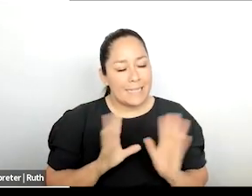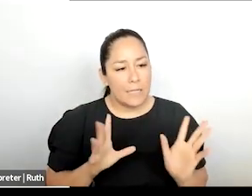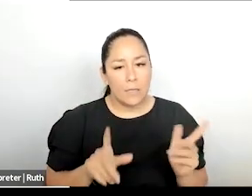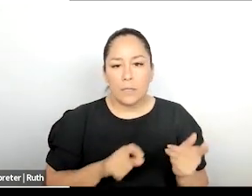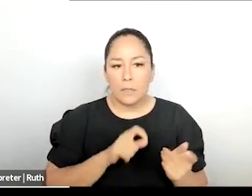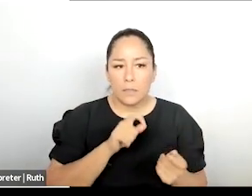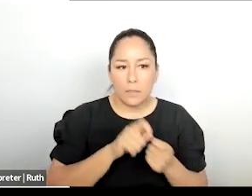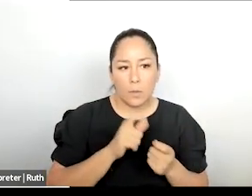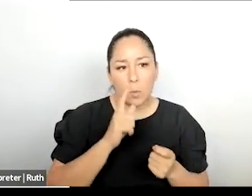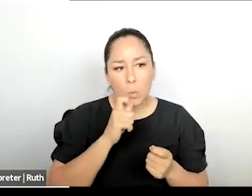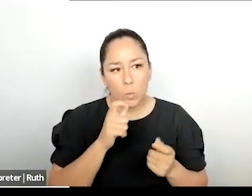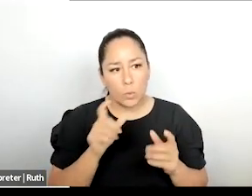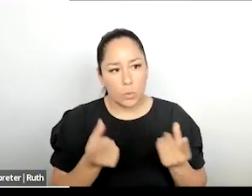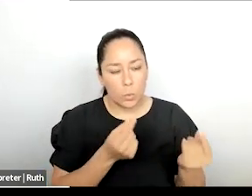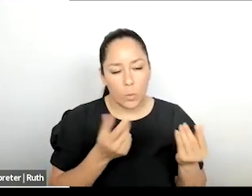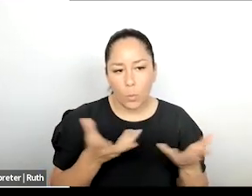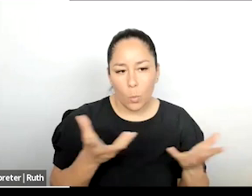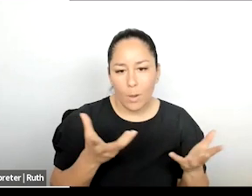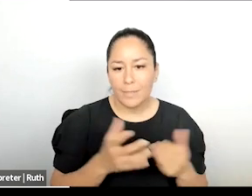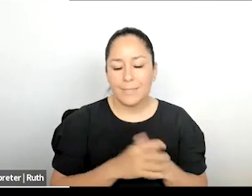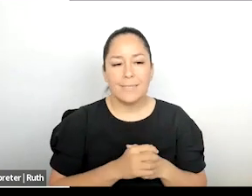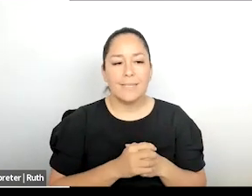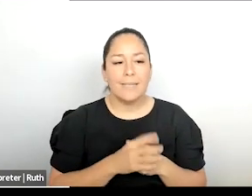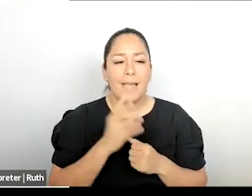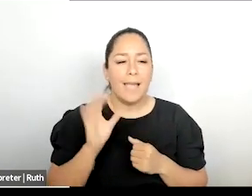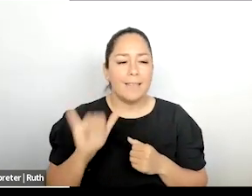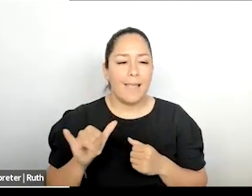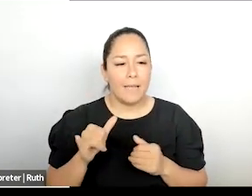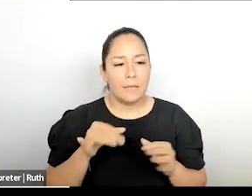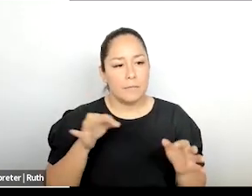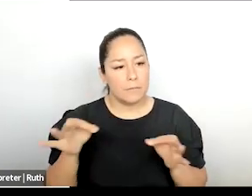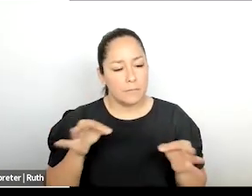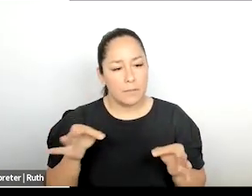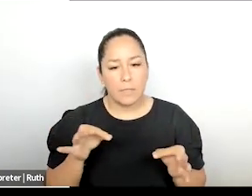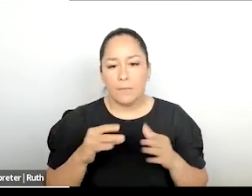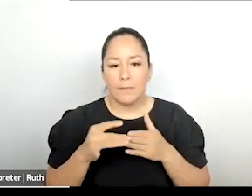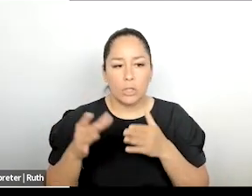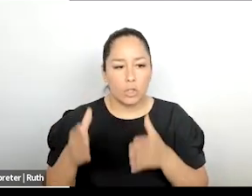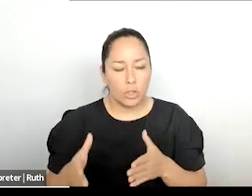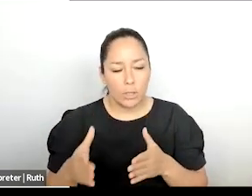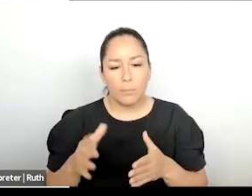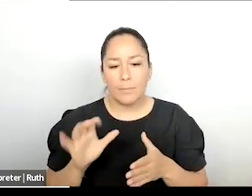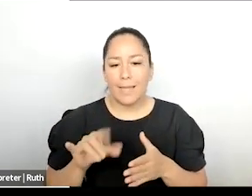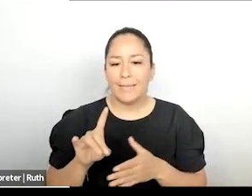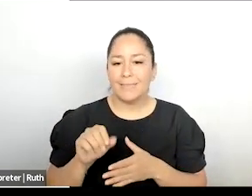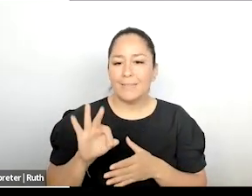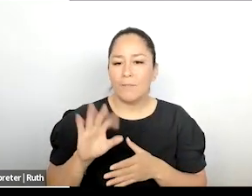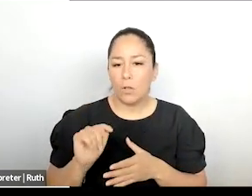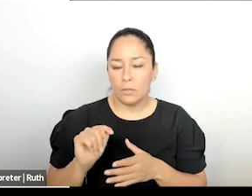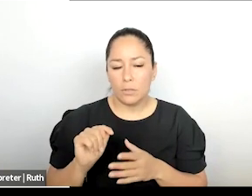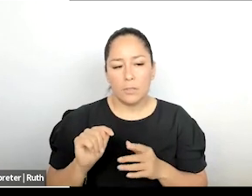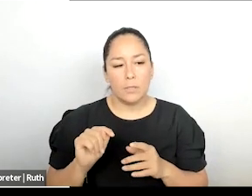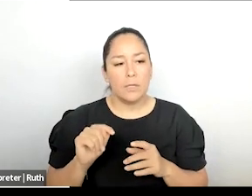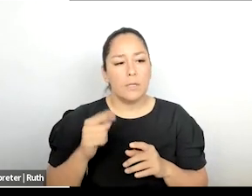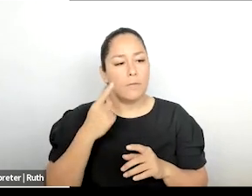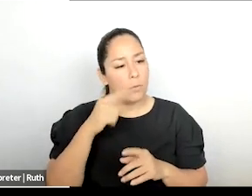marcation of who is doing what, and that the discretion of leadership be the default to persons with lived and